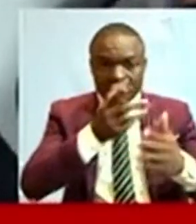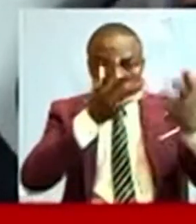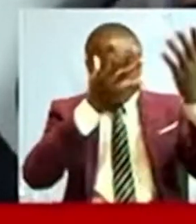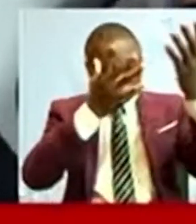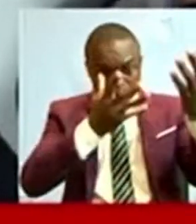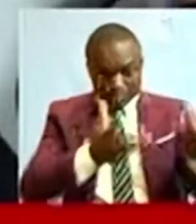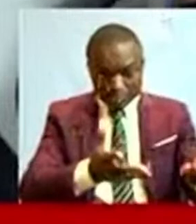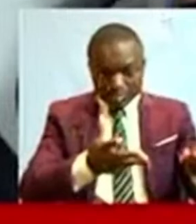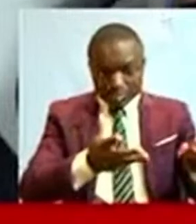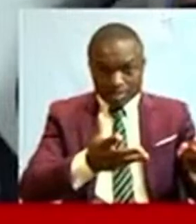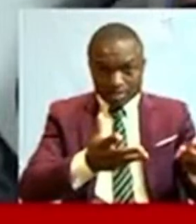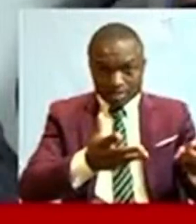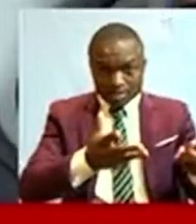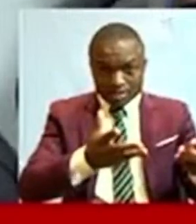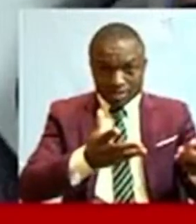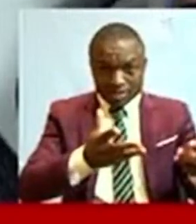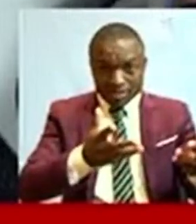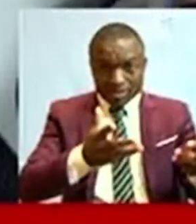height taking.